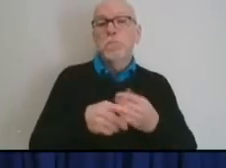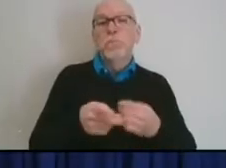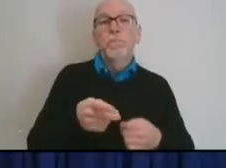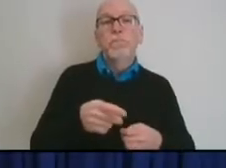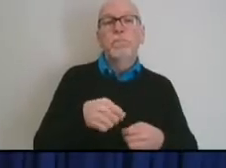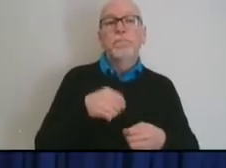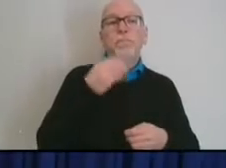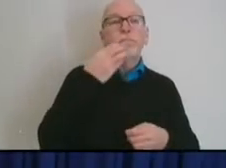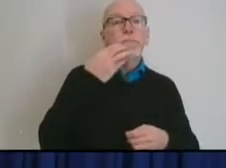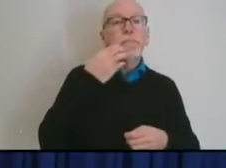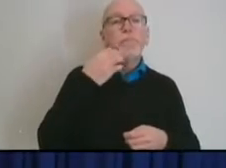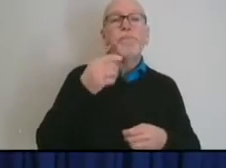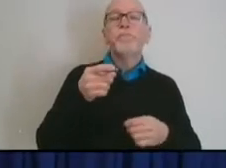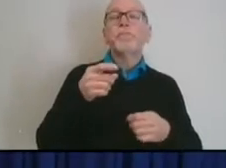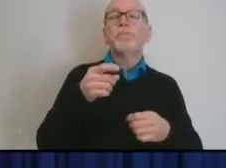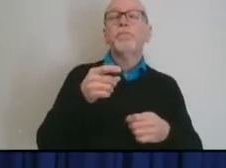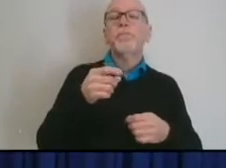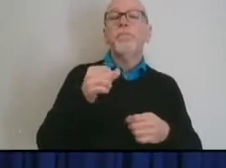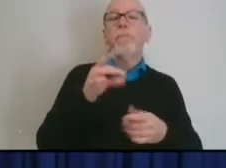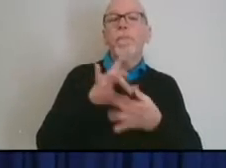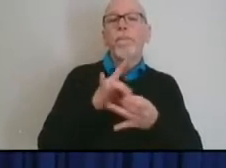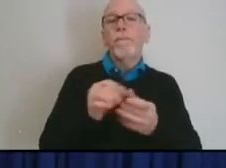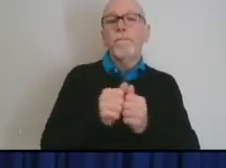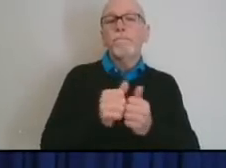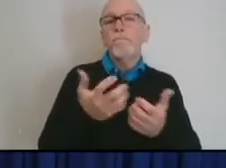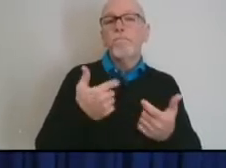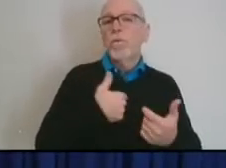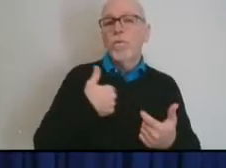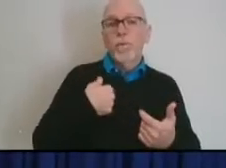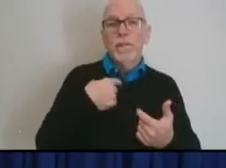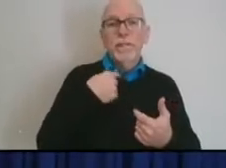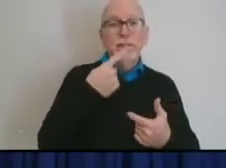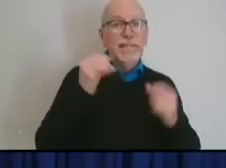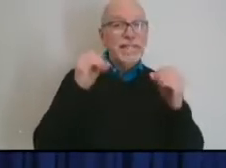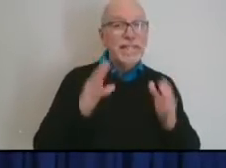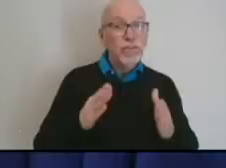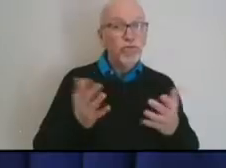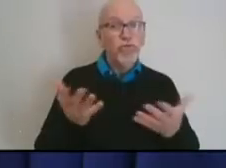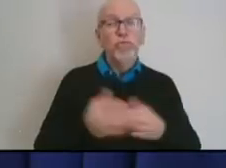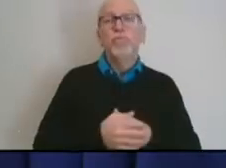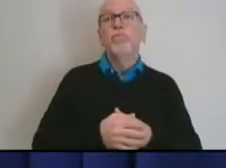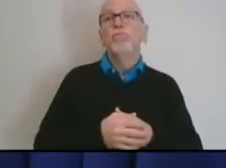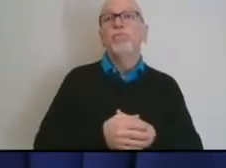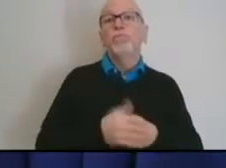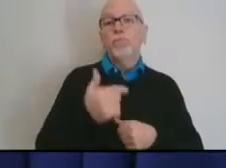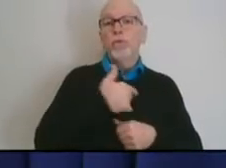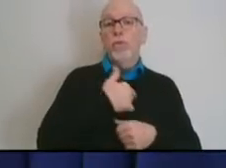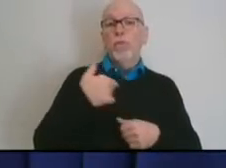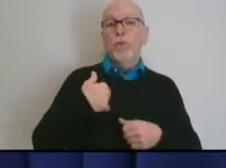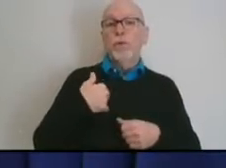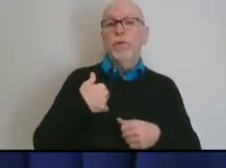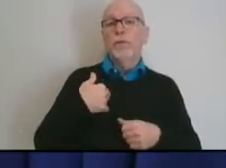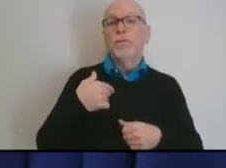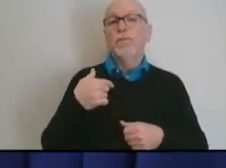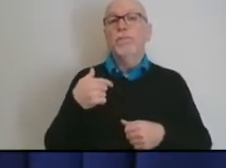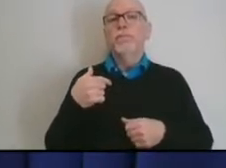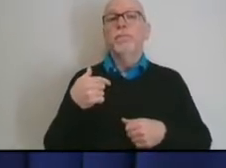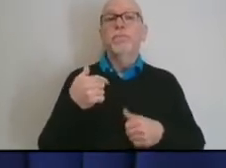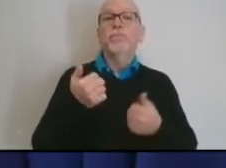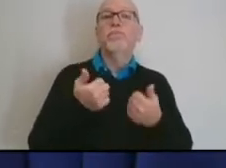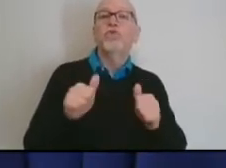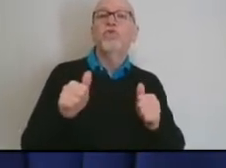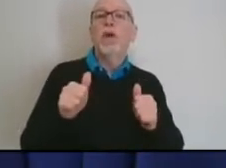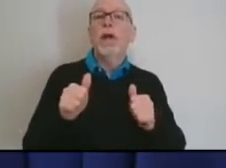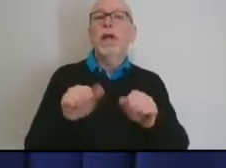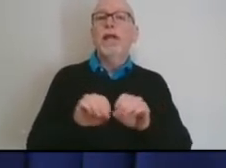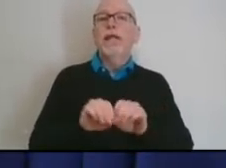Joseph, in terms of what do we say to teachers is we are trying to be as